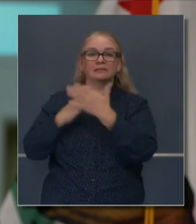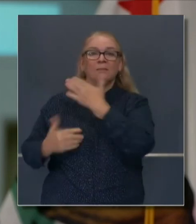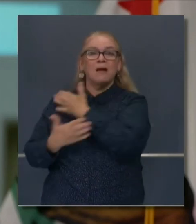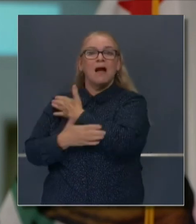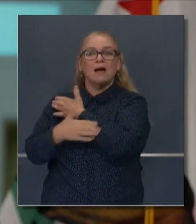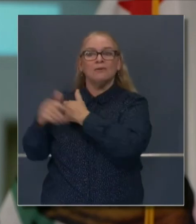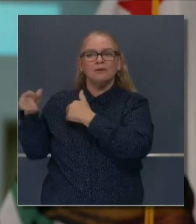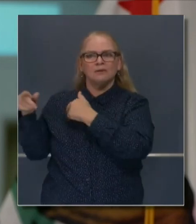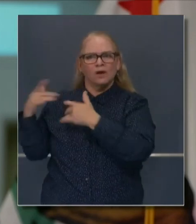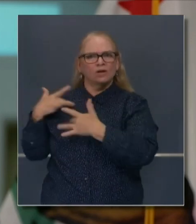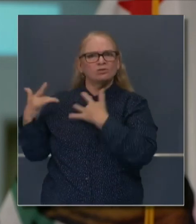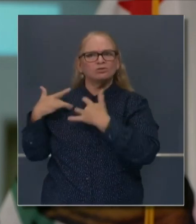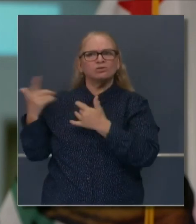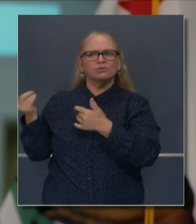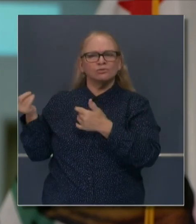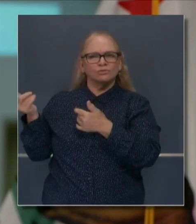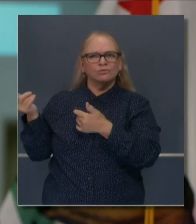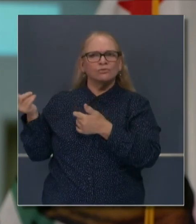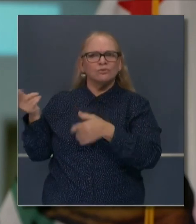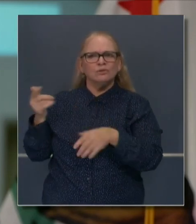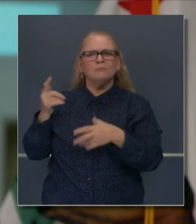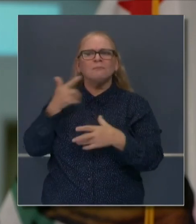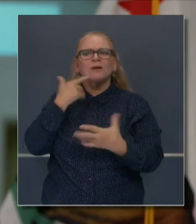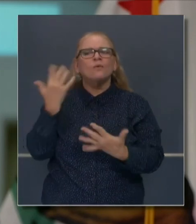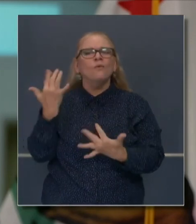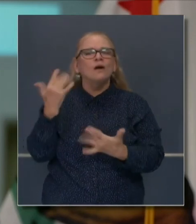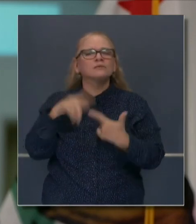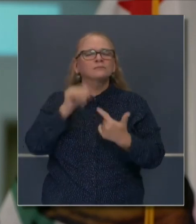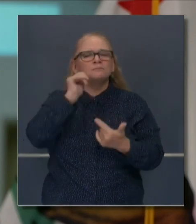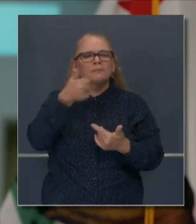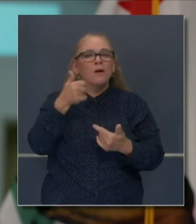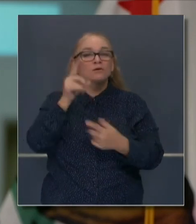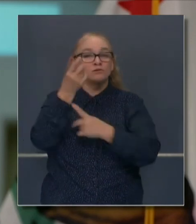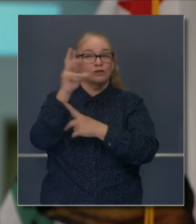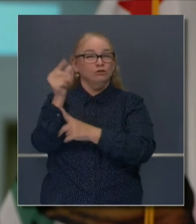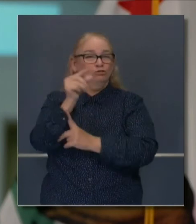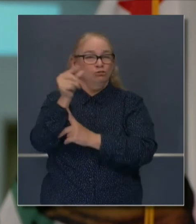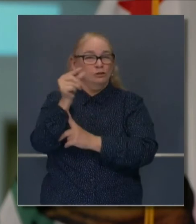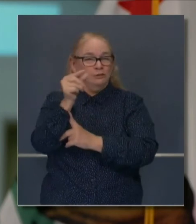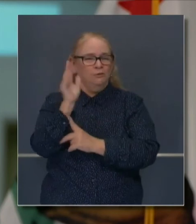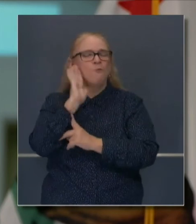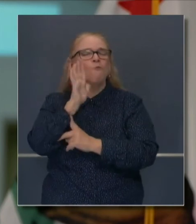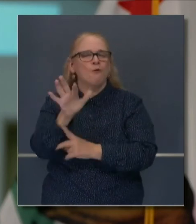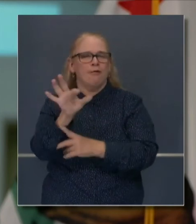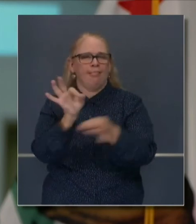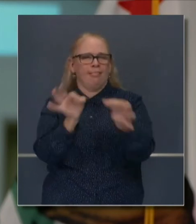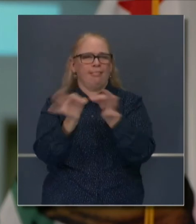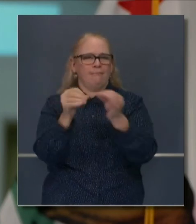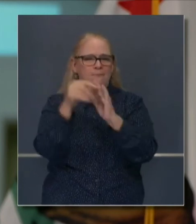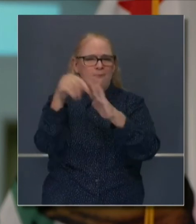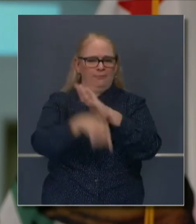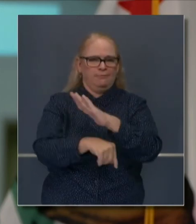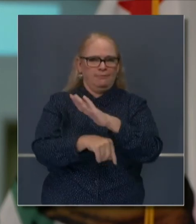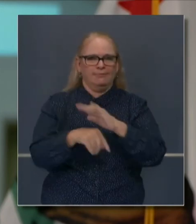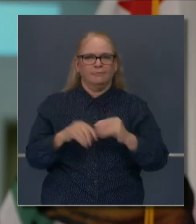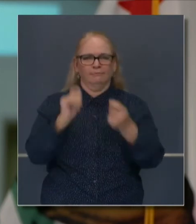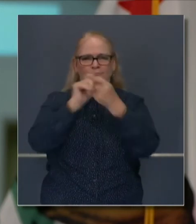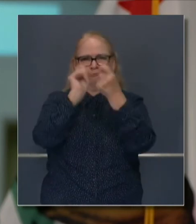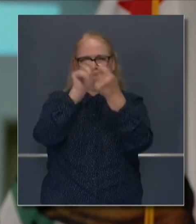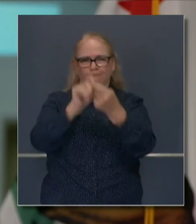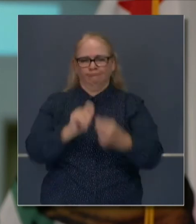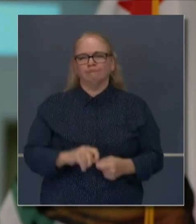Galley will come out with the new updates on the tiered status and the movement. And our broad strokes